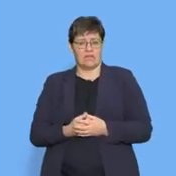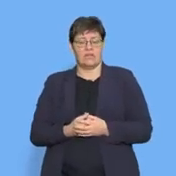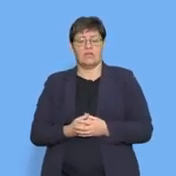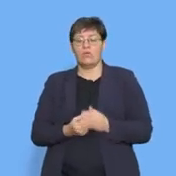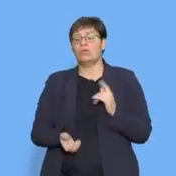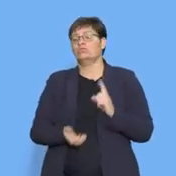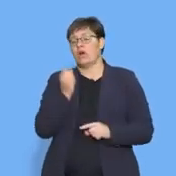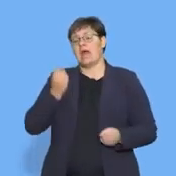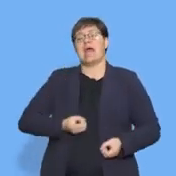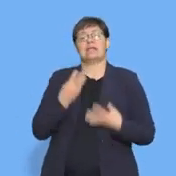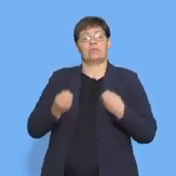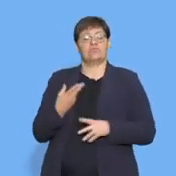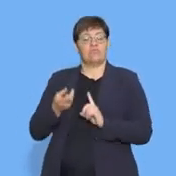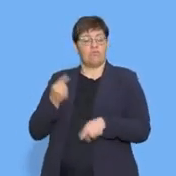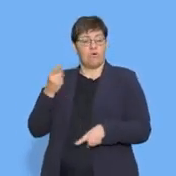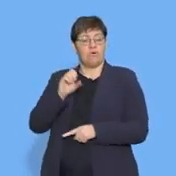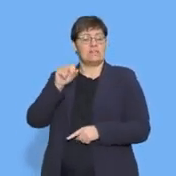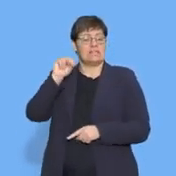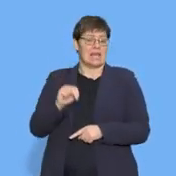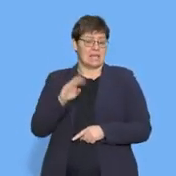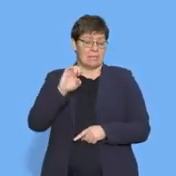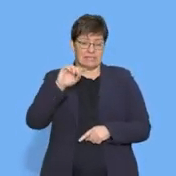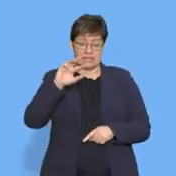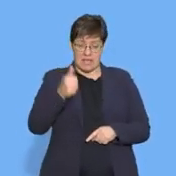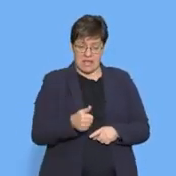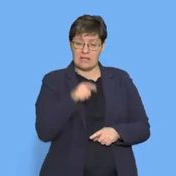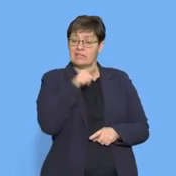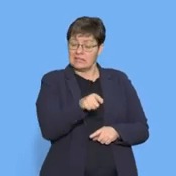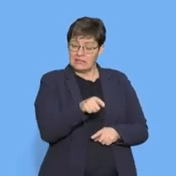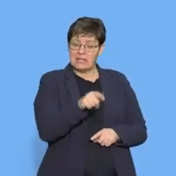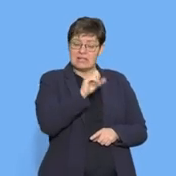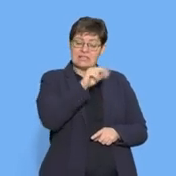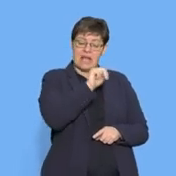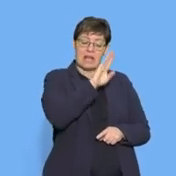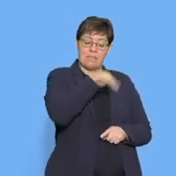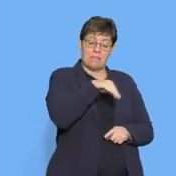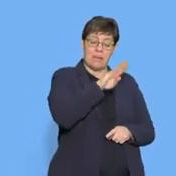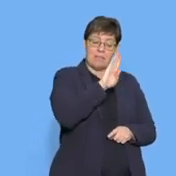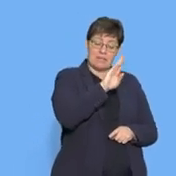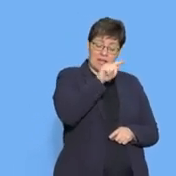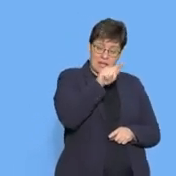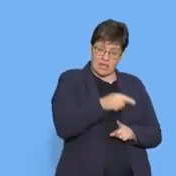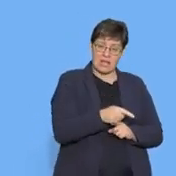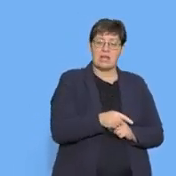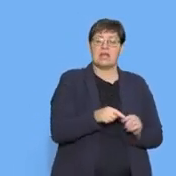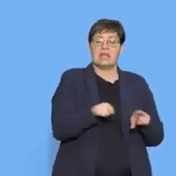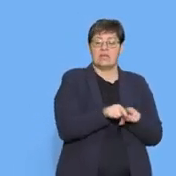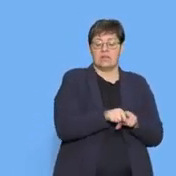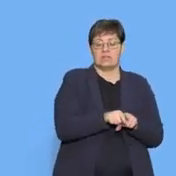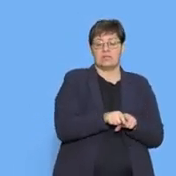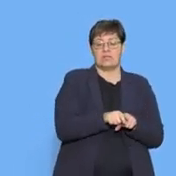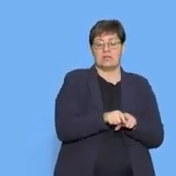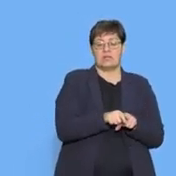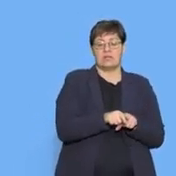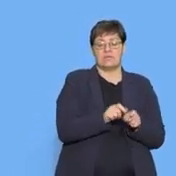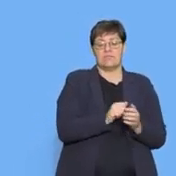expression. We can try and find an expression for sine of beta. And sine of beta will be opposite over hypotenuse.